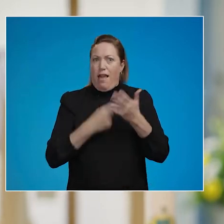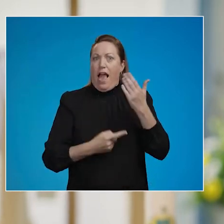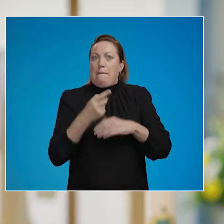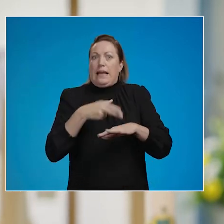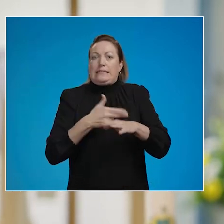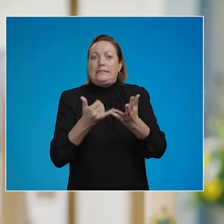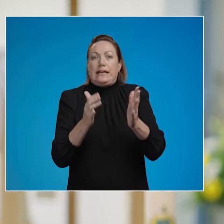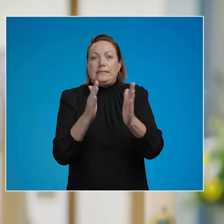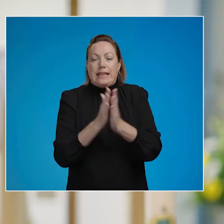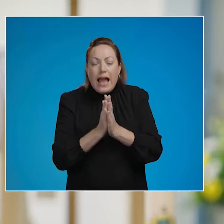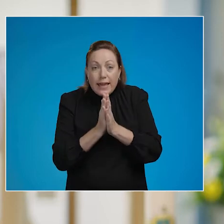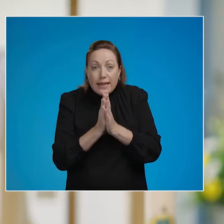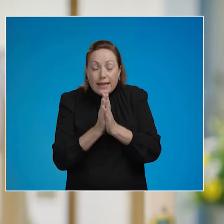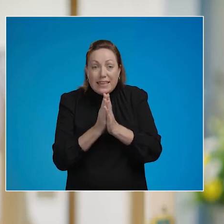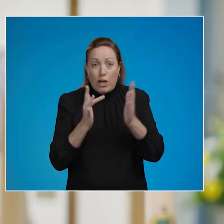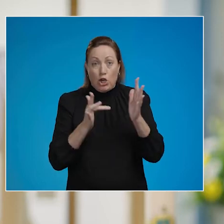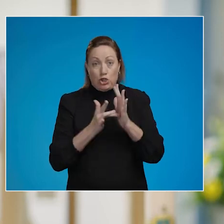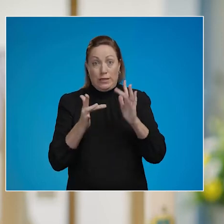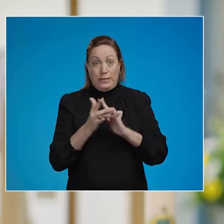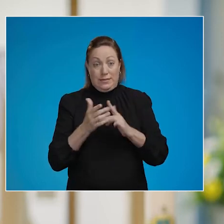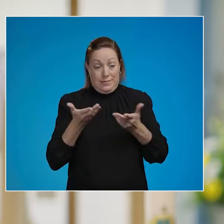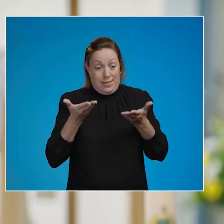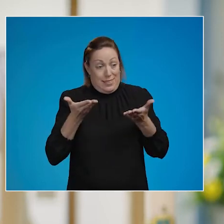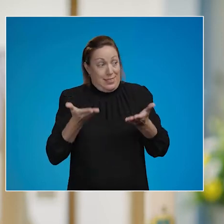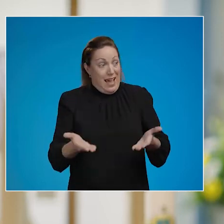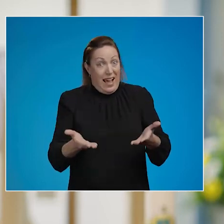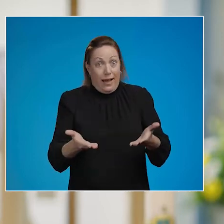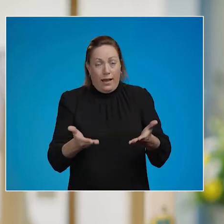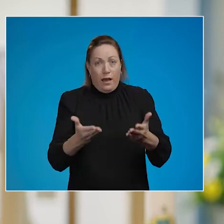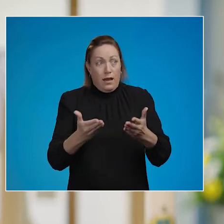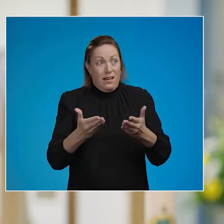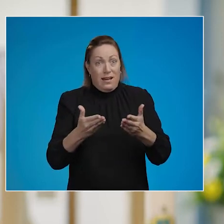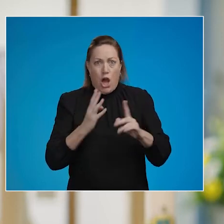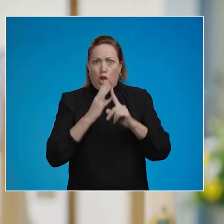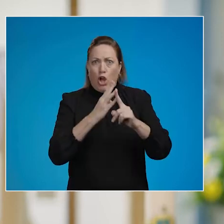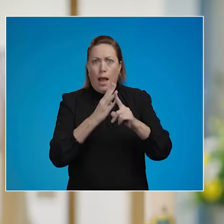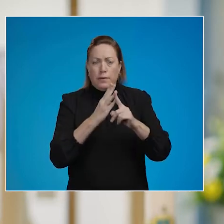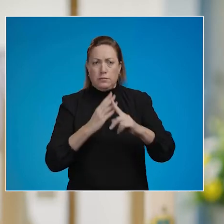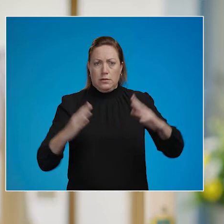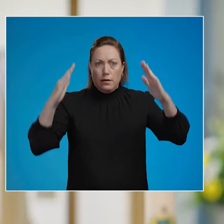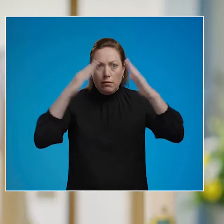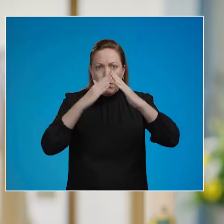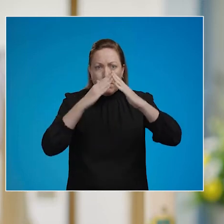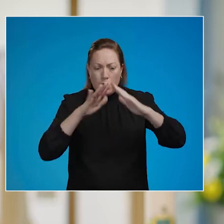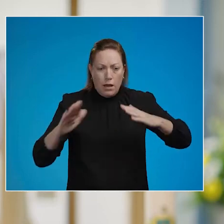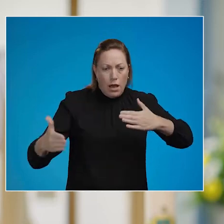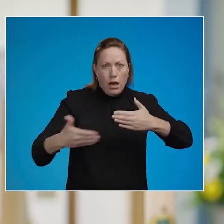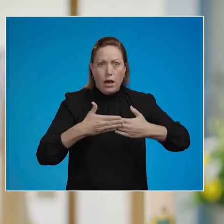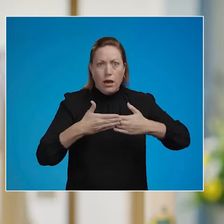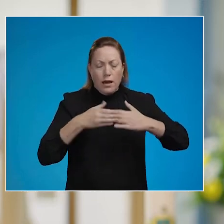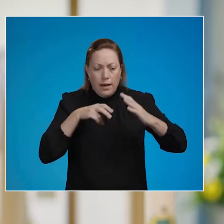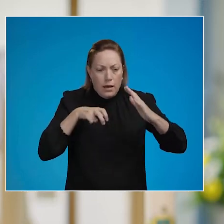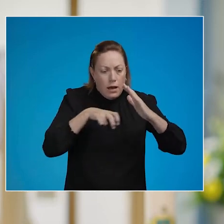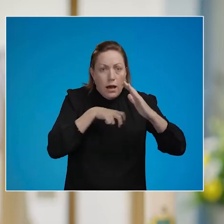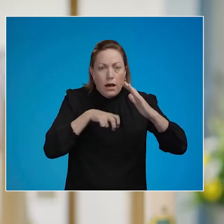Easter Sunday, coming into the upper room where the disciples were for fear of the Jews. The doors were